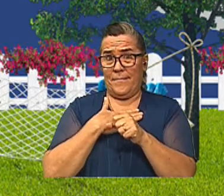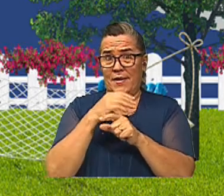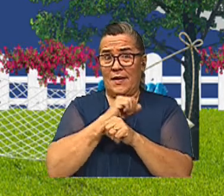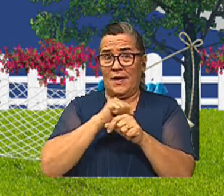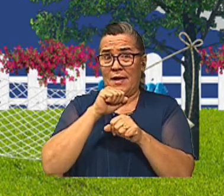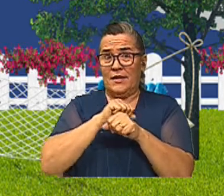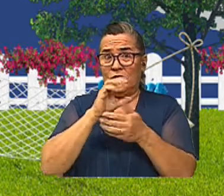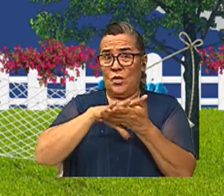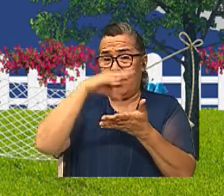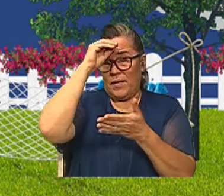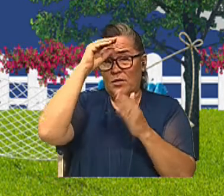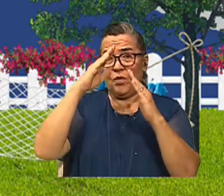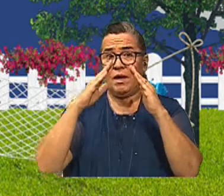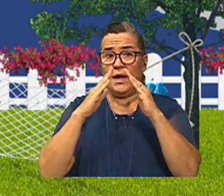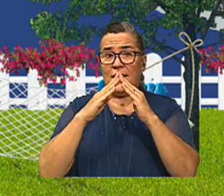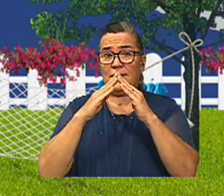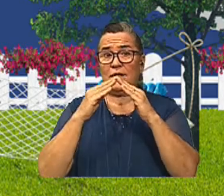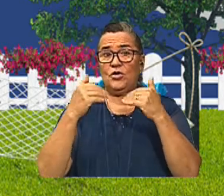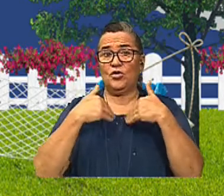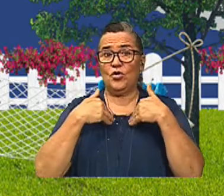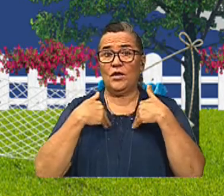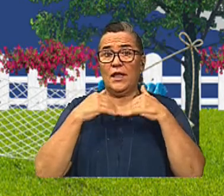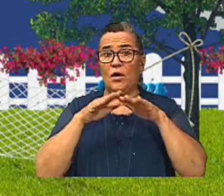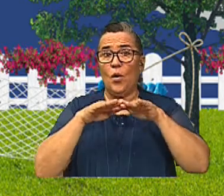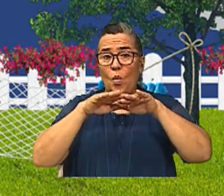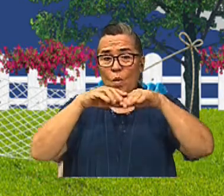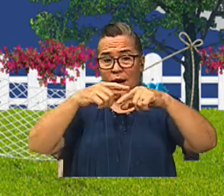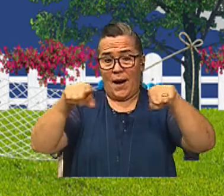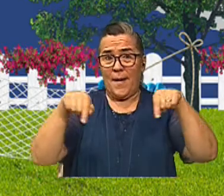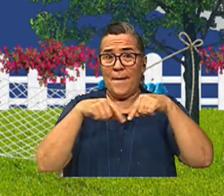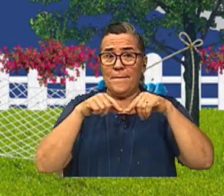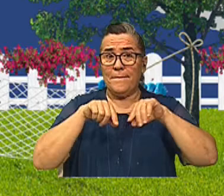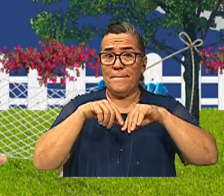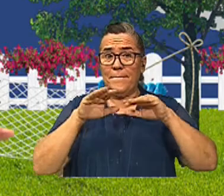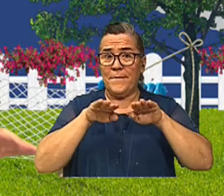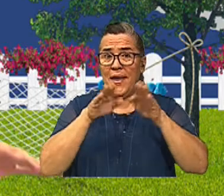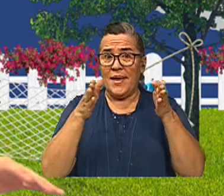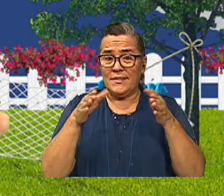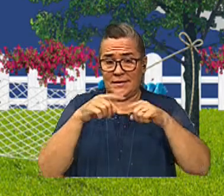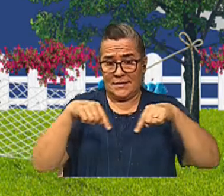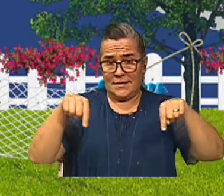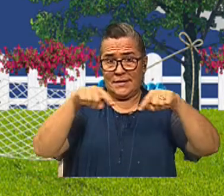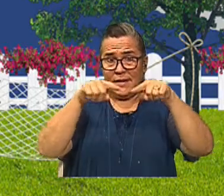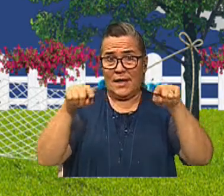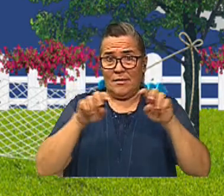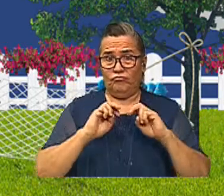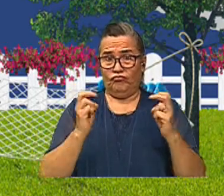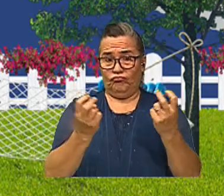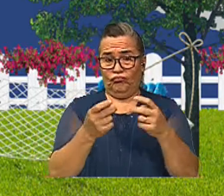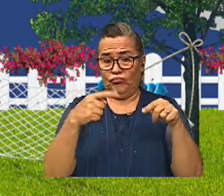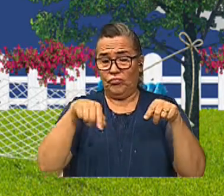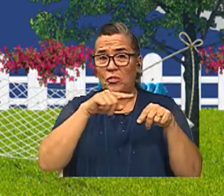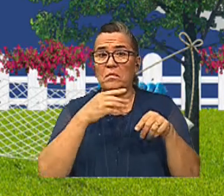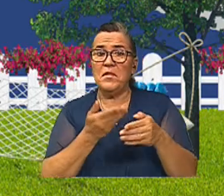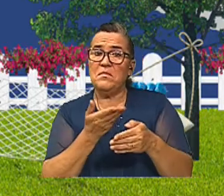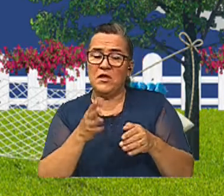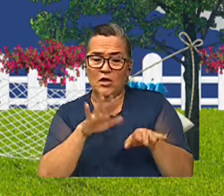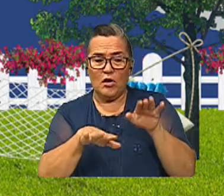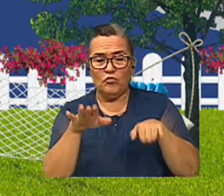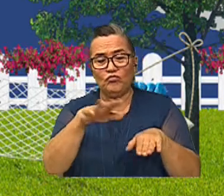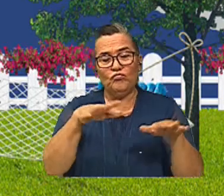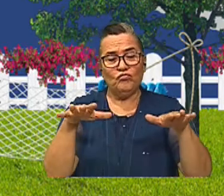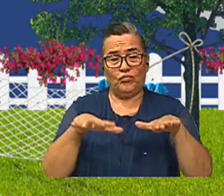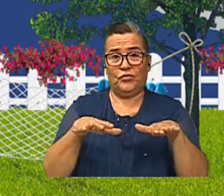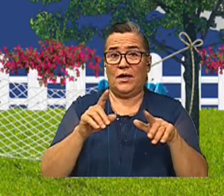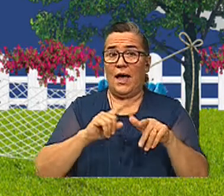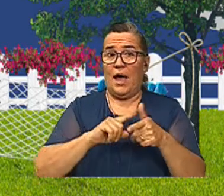Casa, I have this table. I work with this table and my materials. Now,